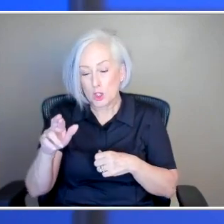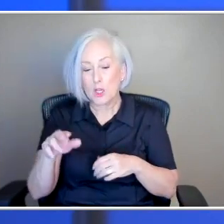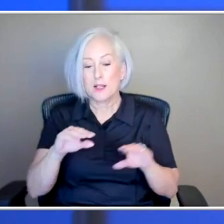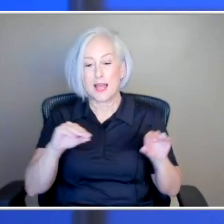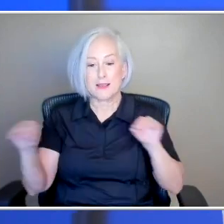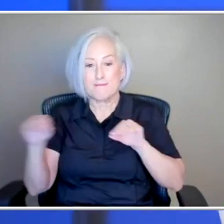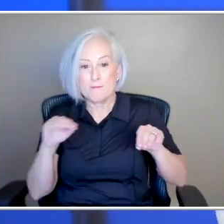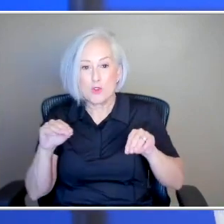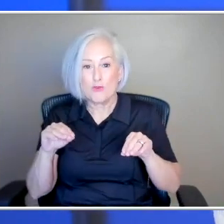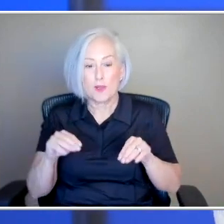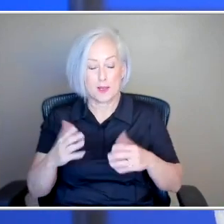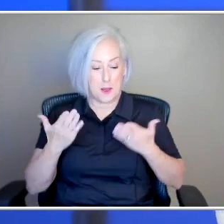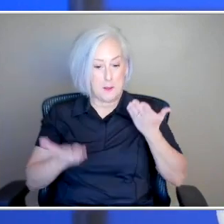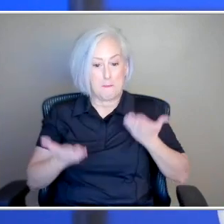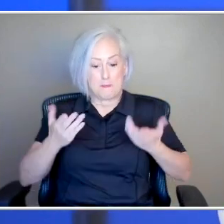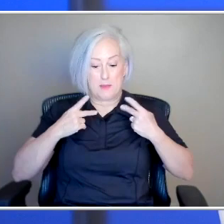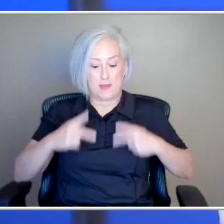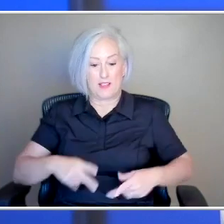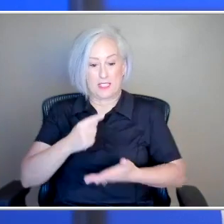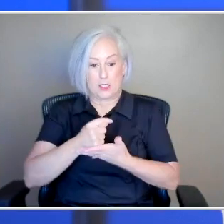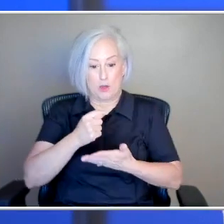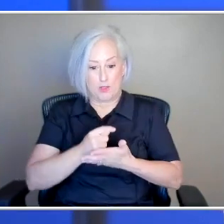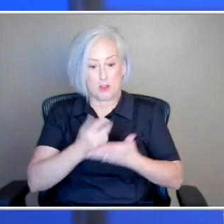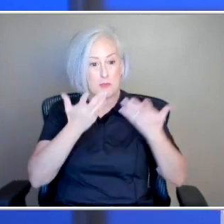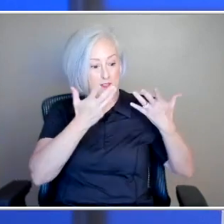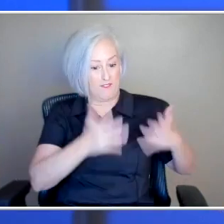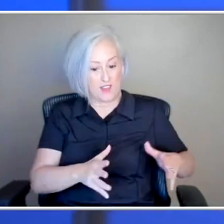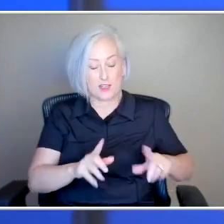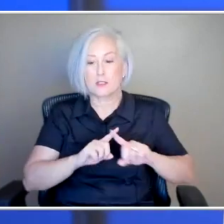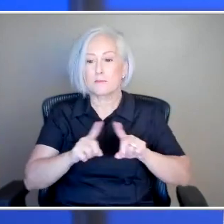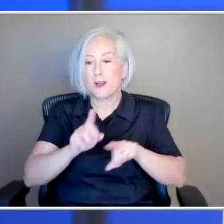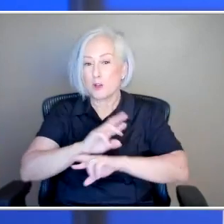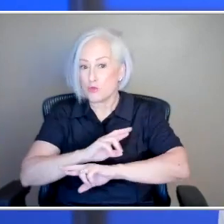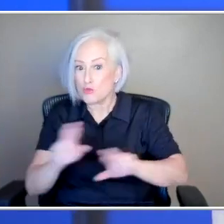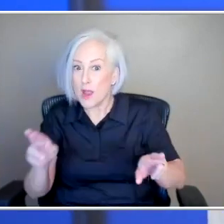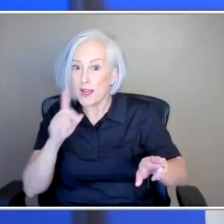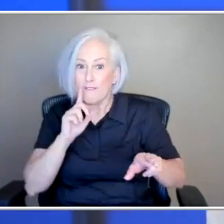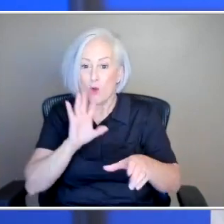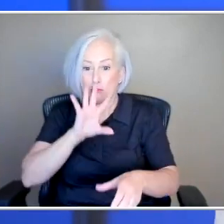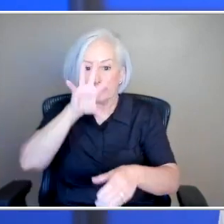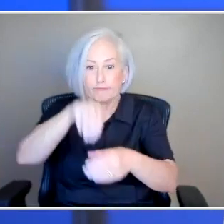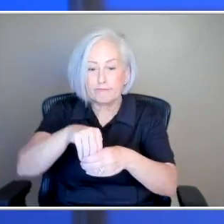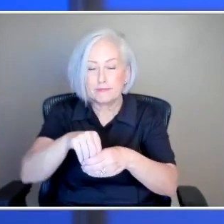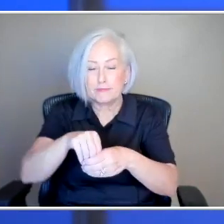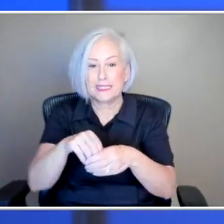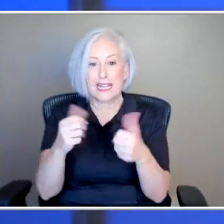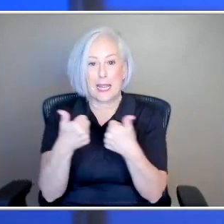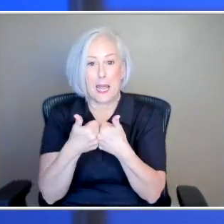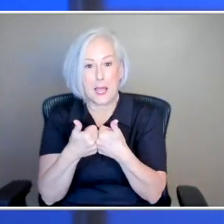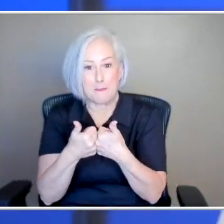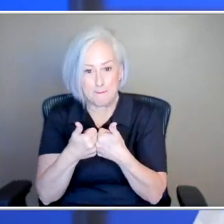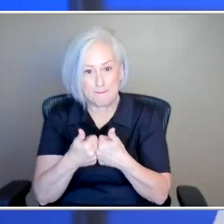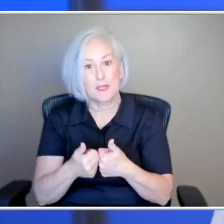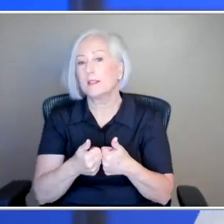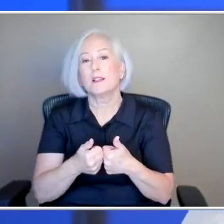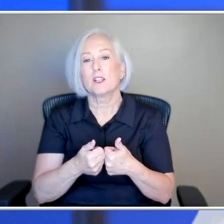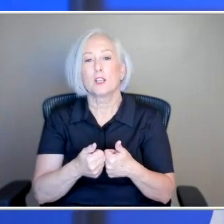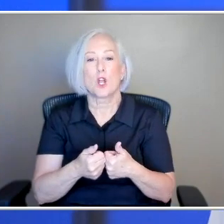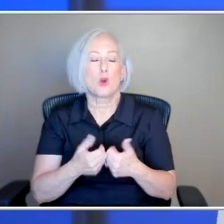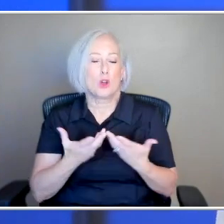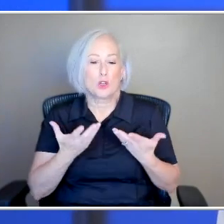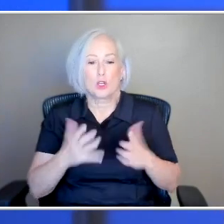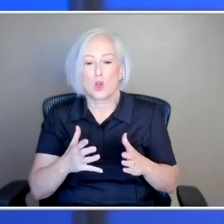to compete at a level that allows you to play in a game. And going from 0 to 100 is not ideal. So the progression and